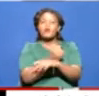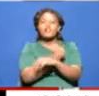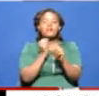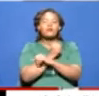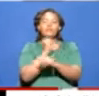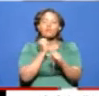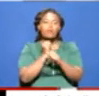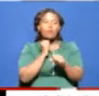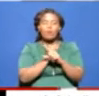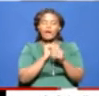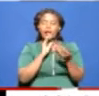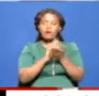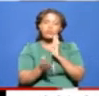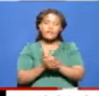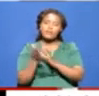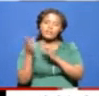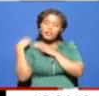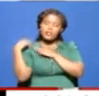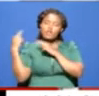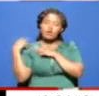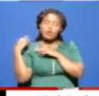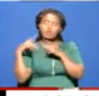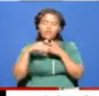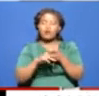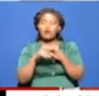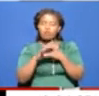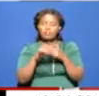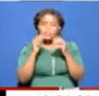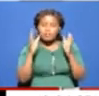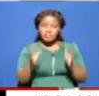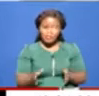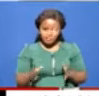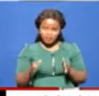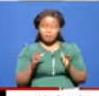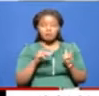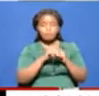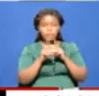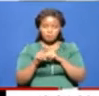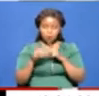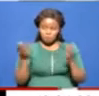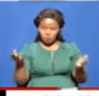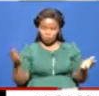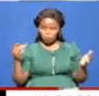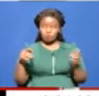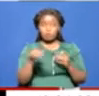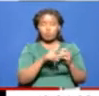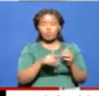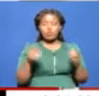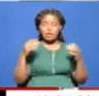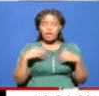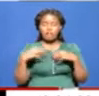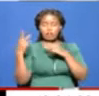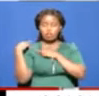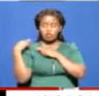of the role played by engineers. Mm-hmm. And therefore, we have a duty as government to ensure that